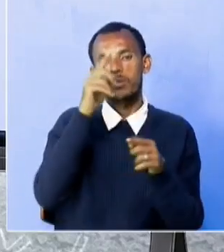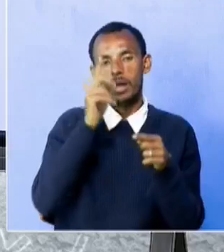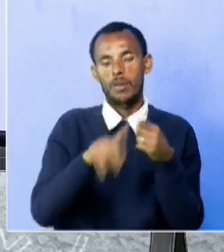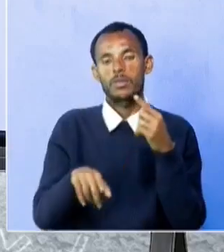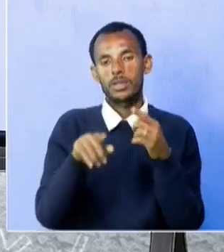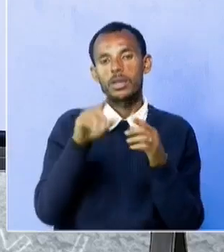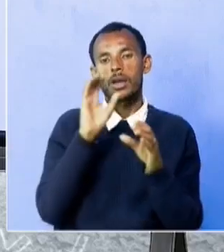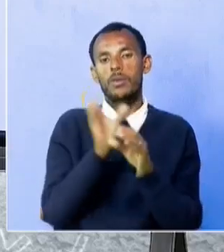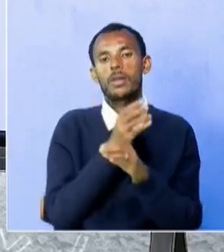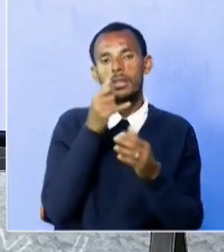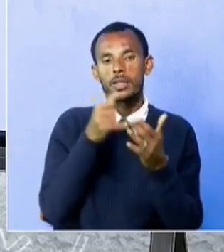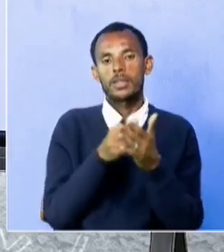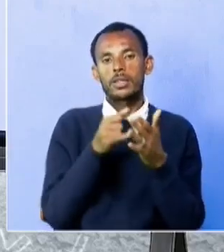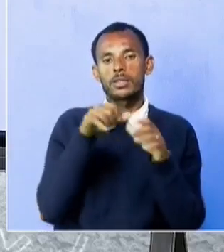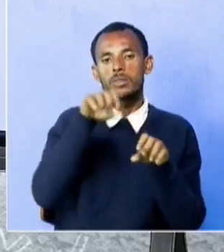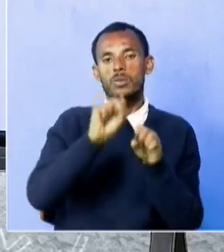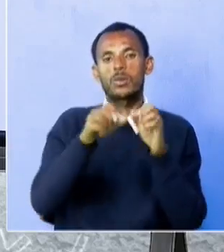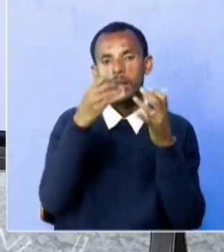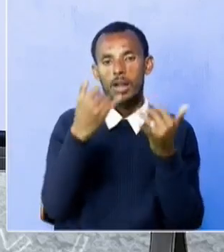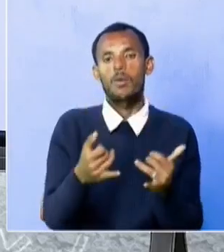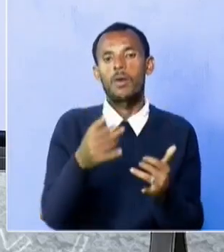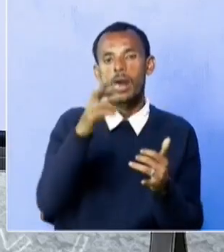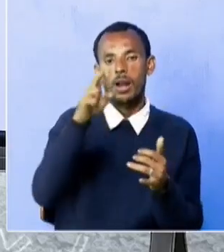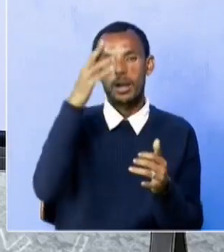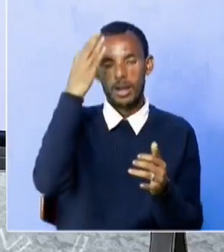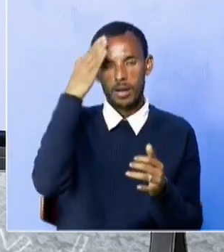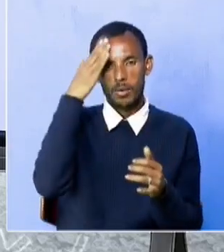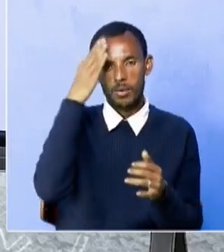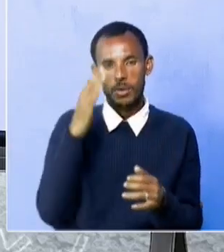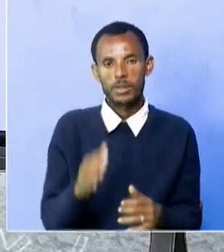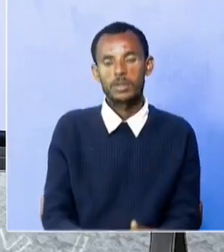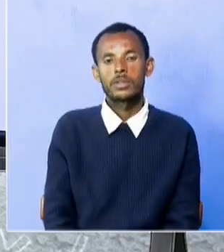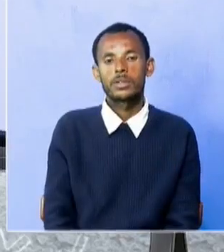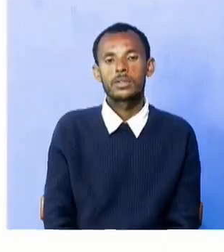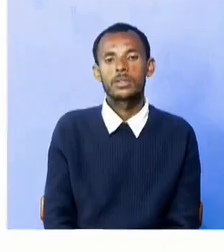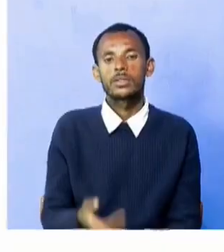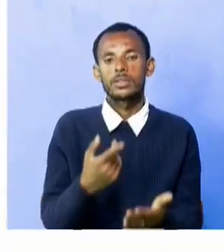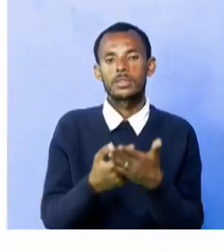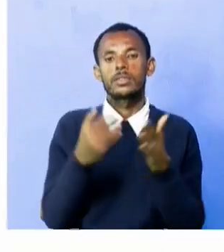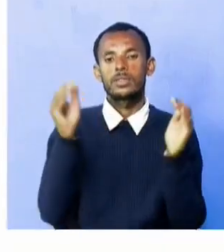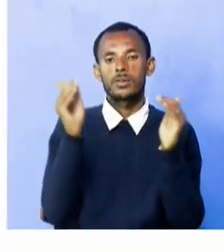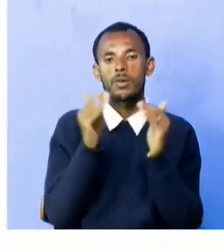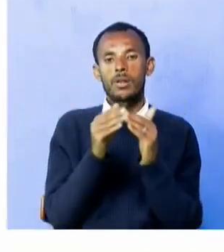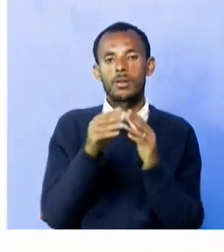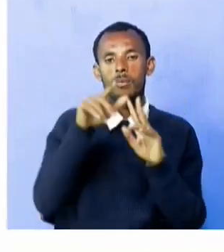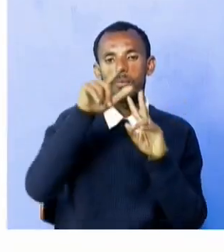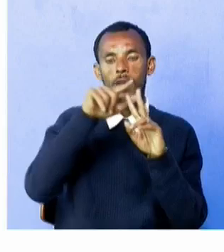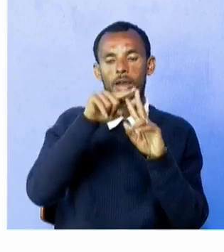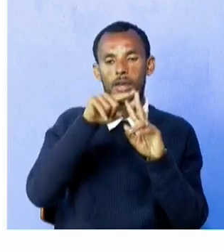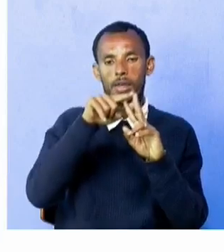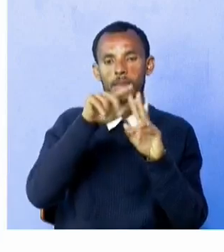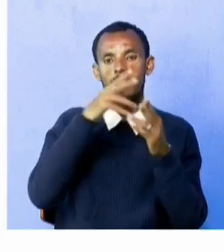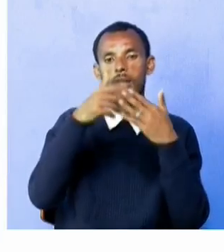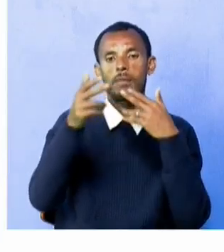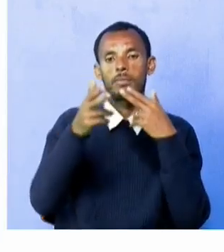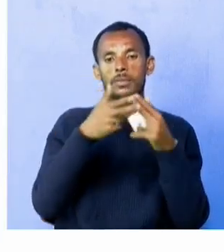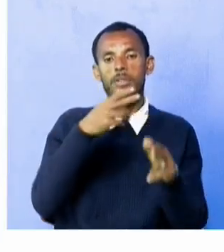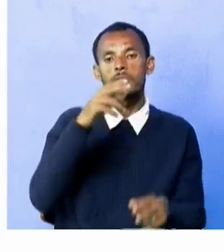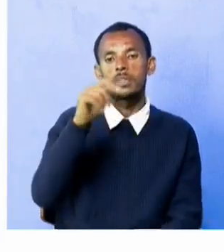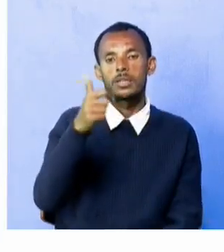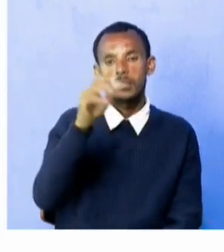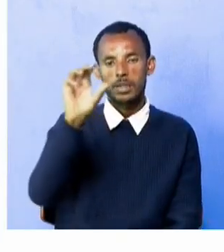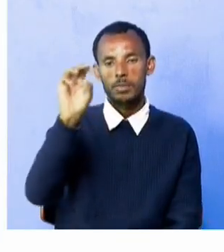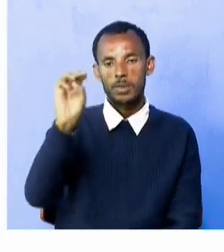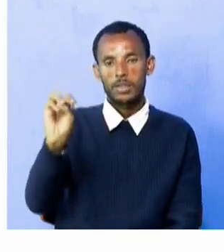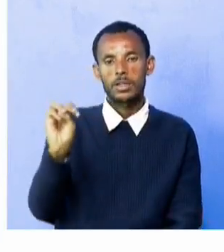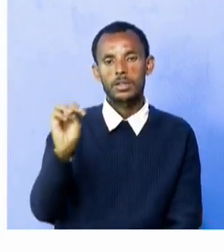it. So now r is already known. So this becomes pi times 10